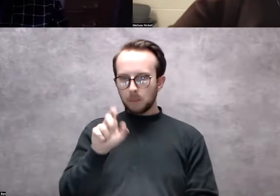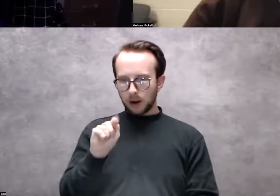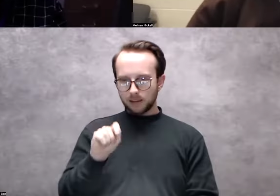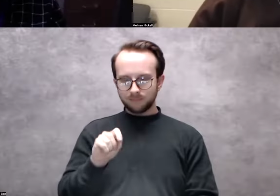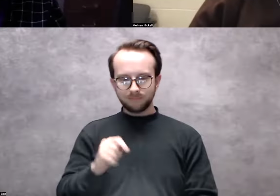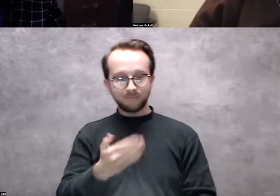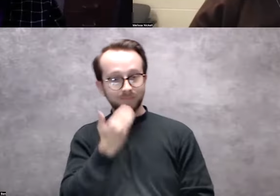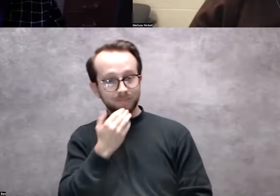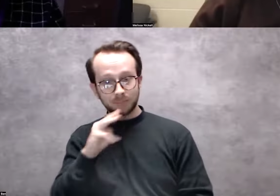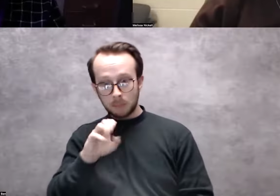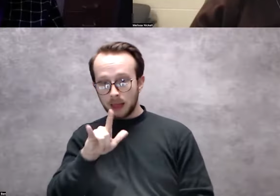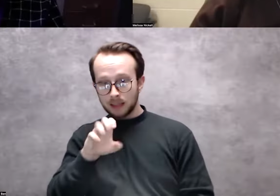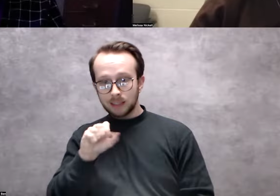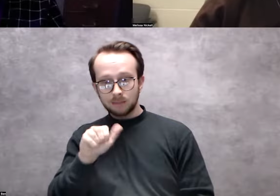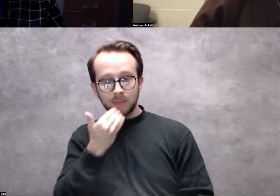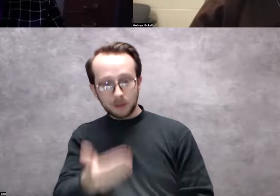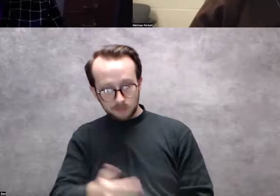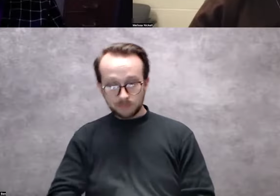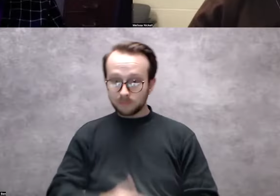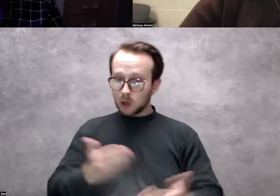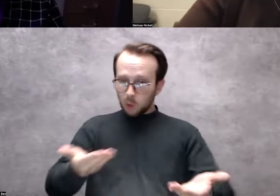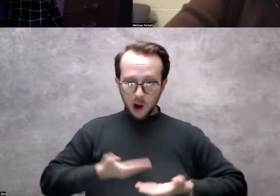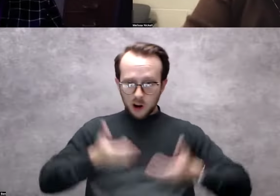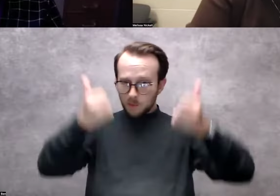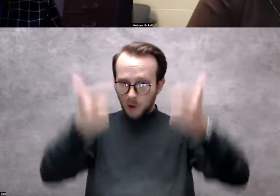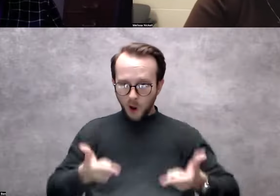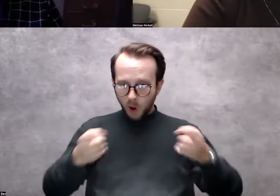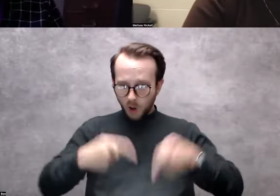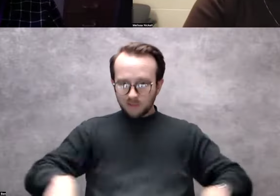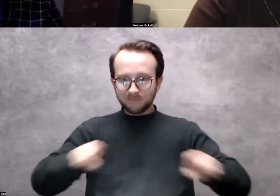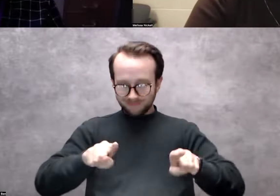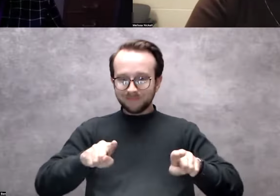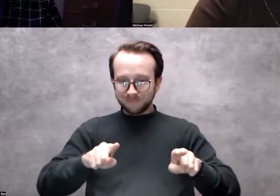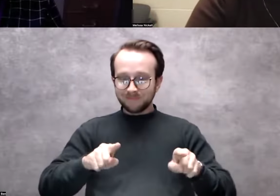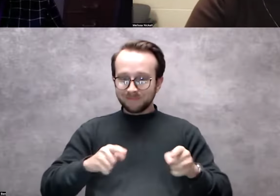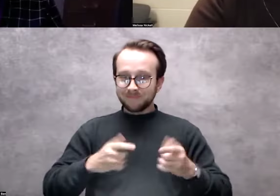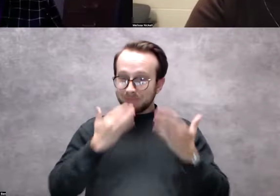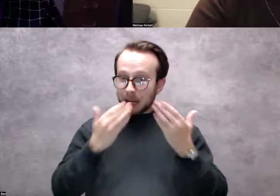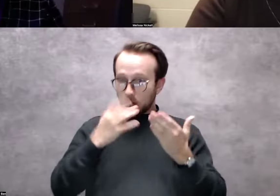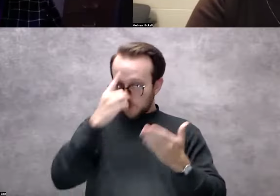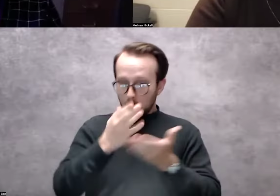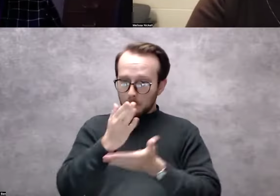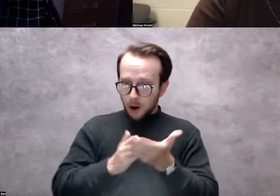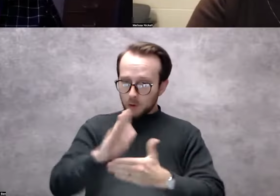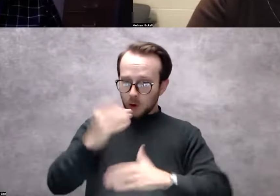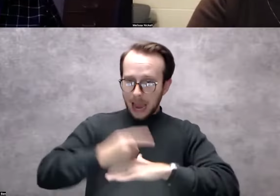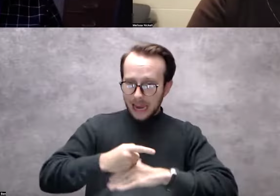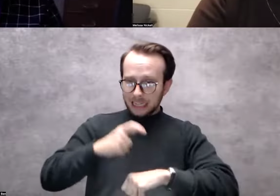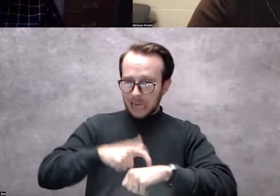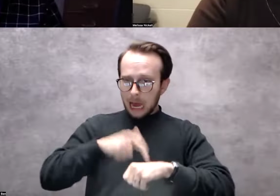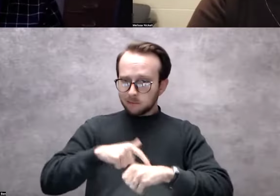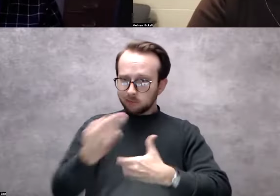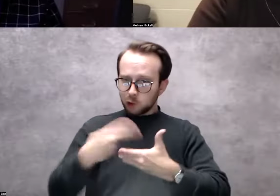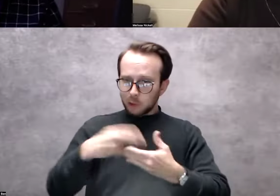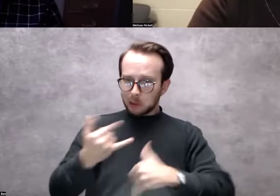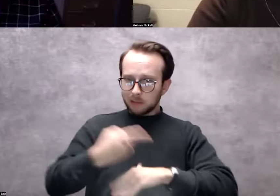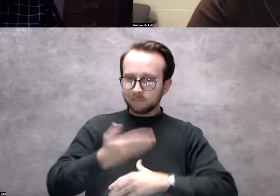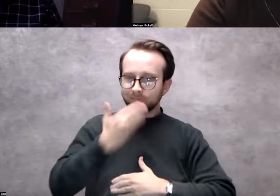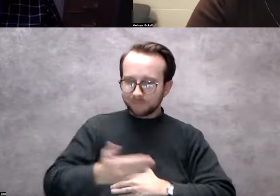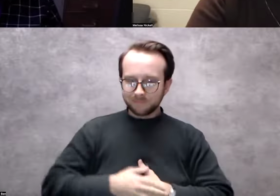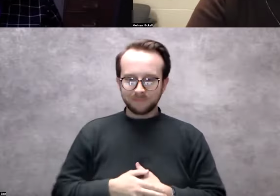Melissa. And welcome to everyone. Thanks for spending part of your day with us today. And